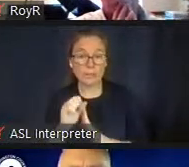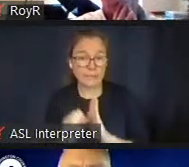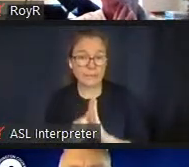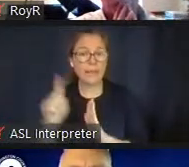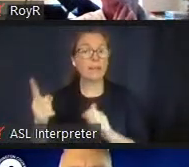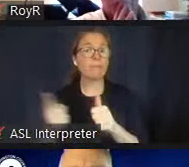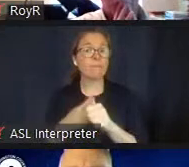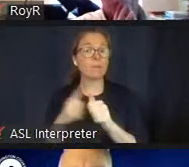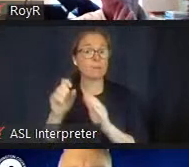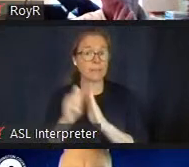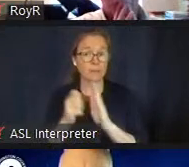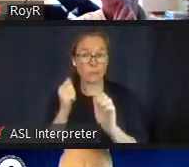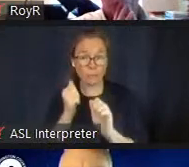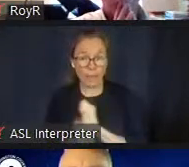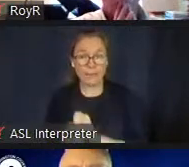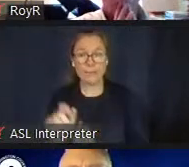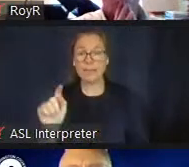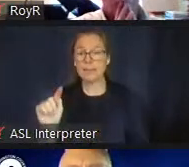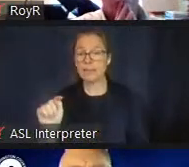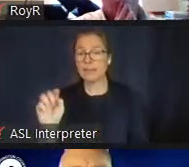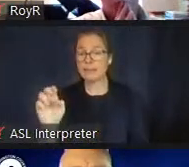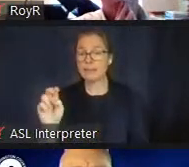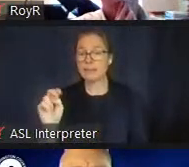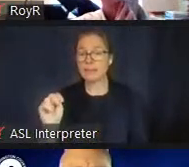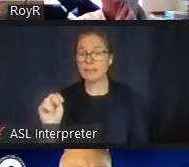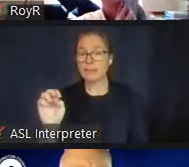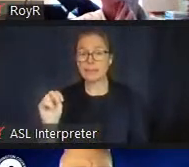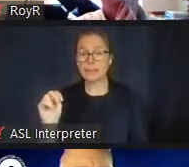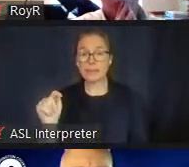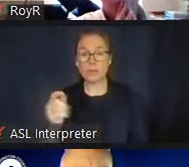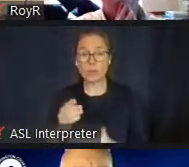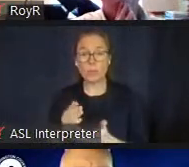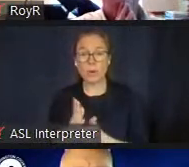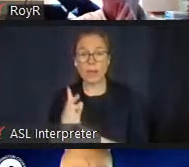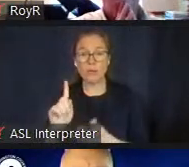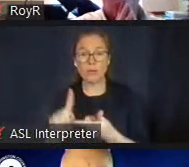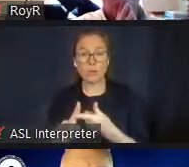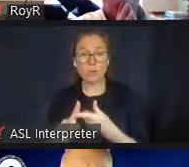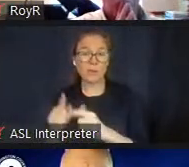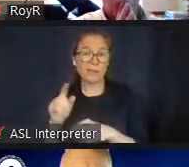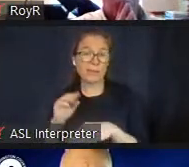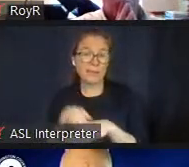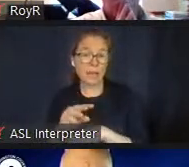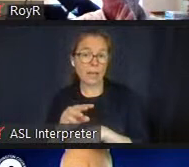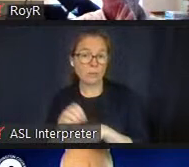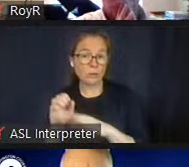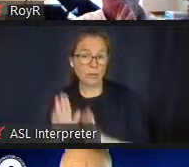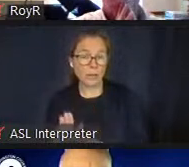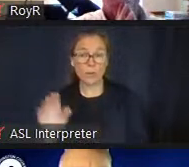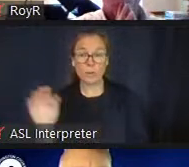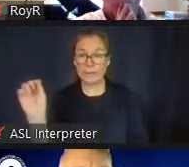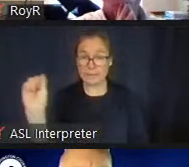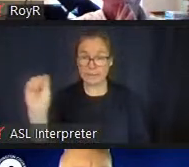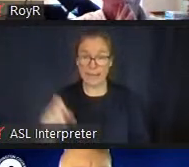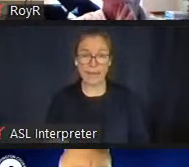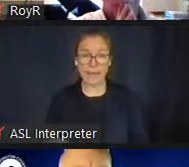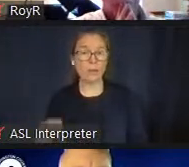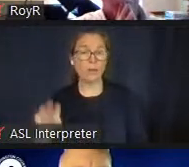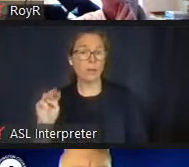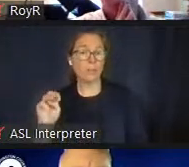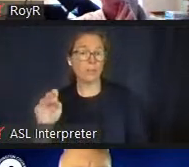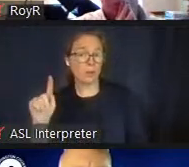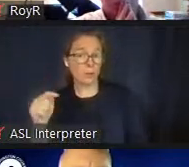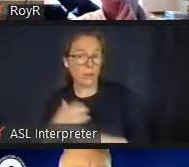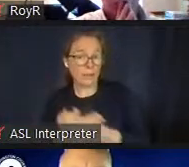state to pass a tenant right to counsel recently. Seattle has also most close to home, Multnomah County recently